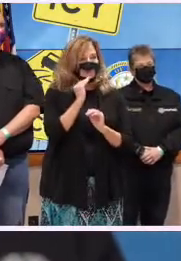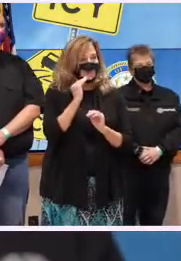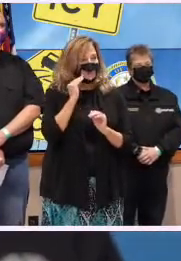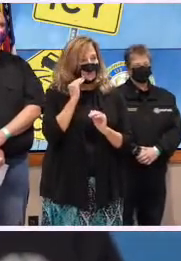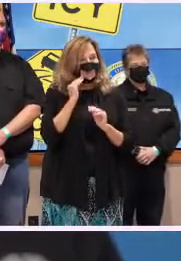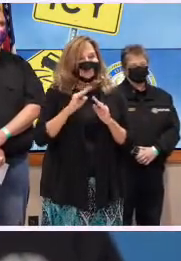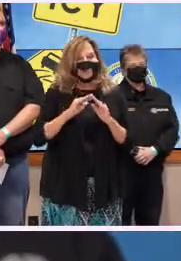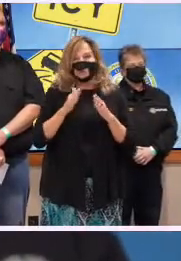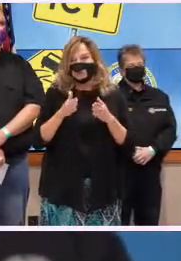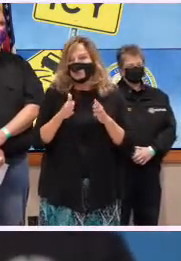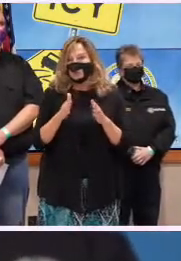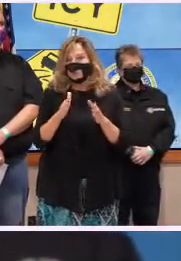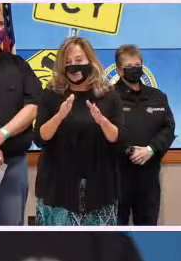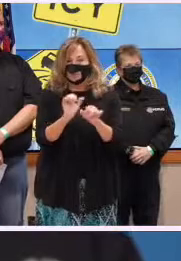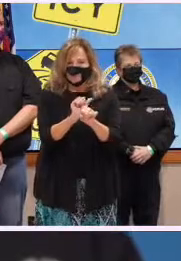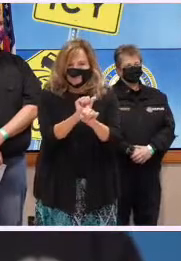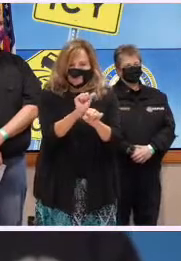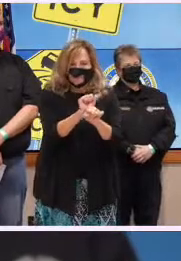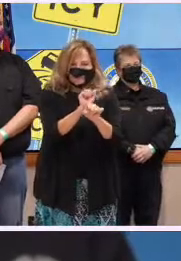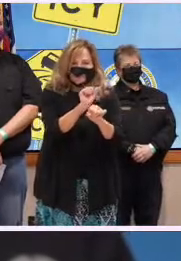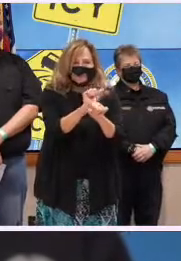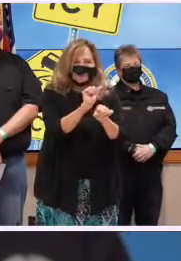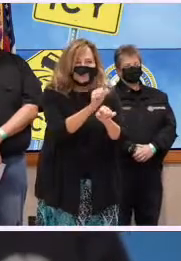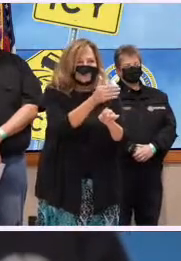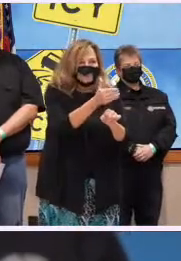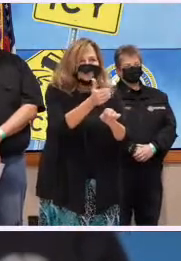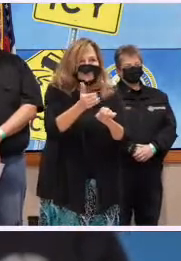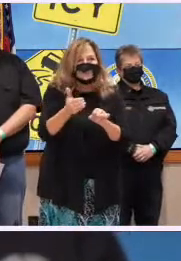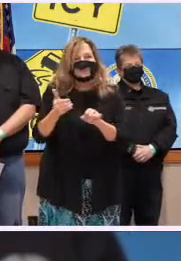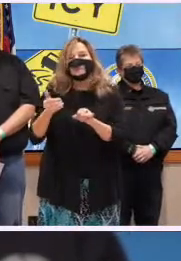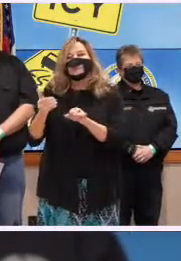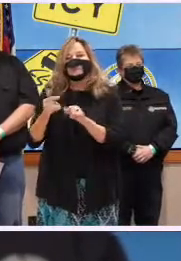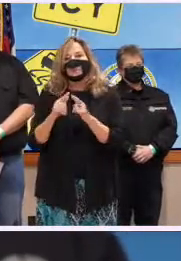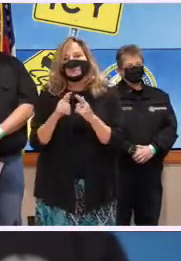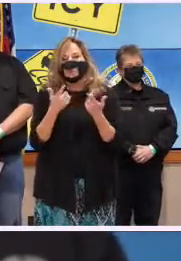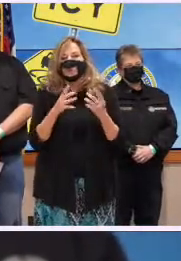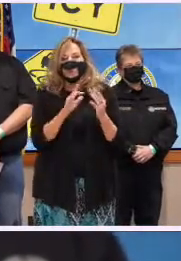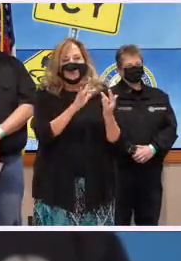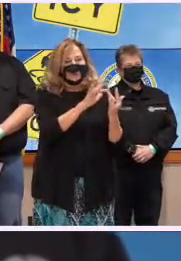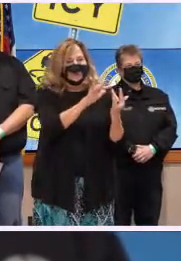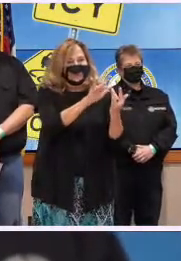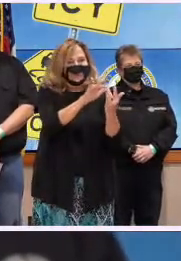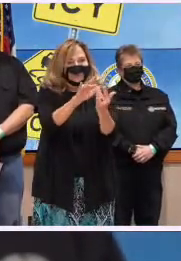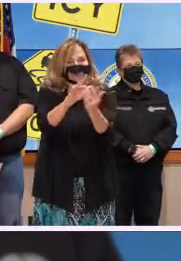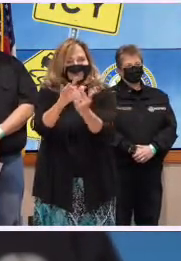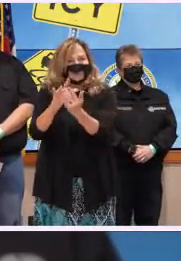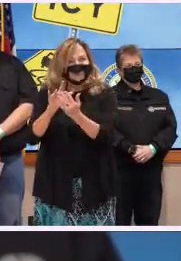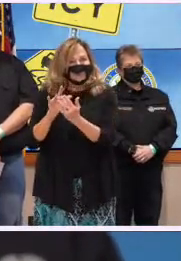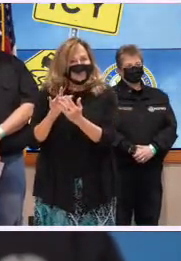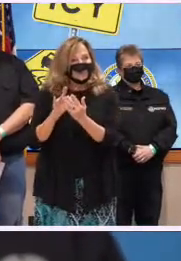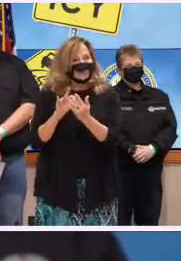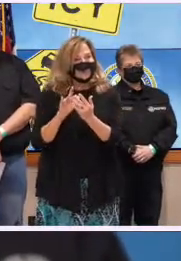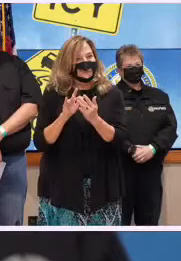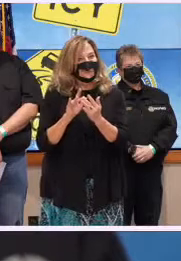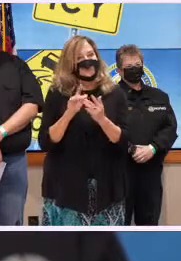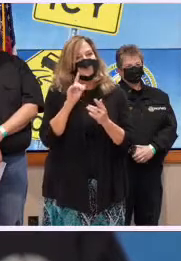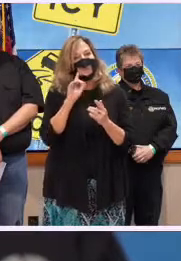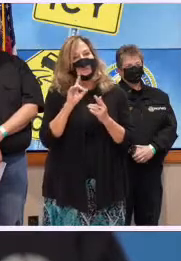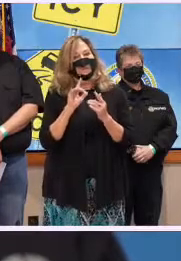the street. We will start, in fact, we've already started reaching out to them through our homeless